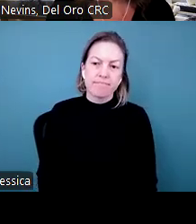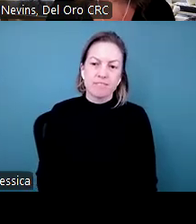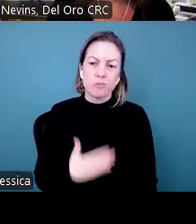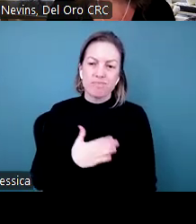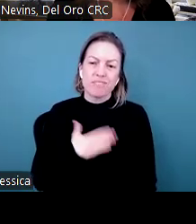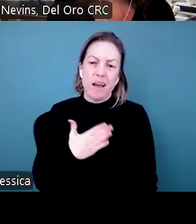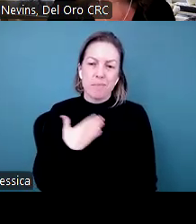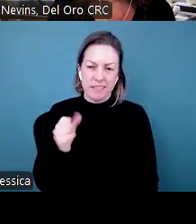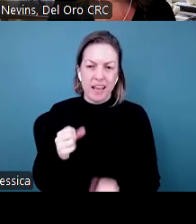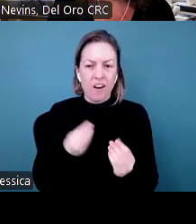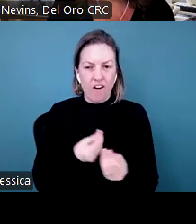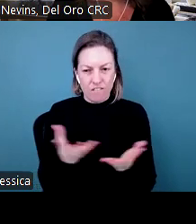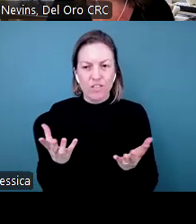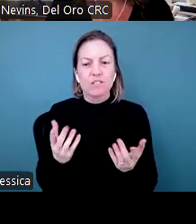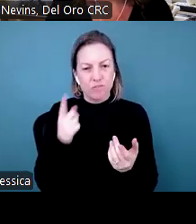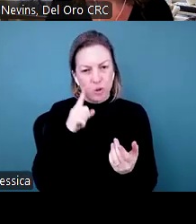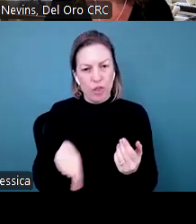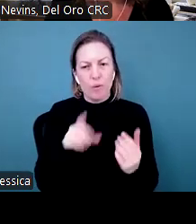our clients. Next slide.